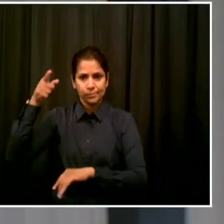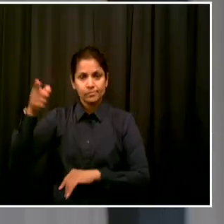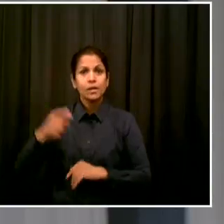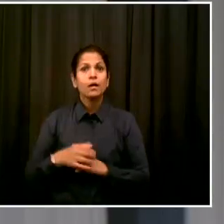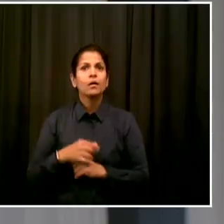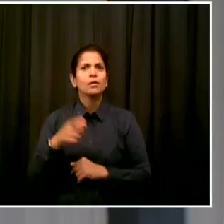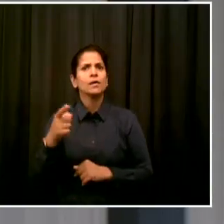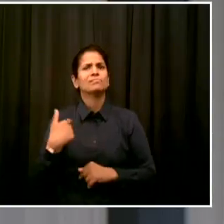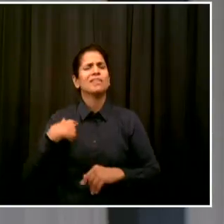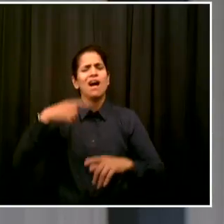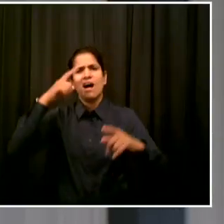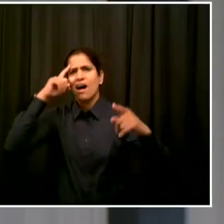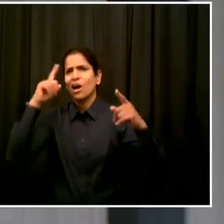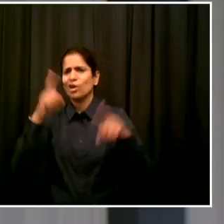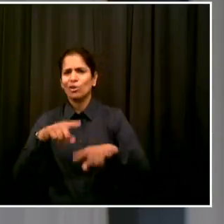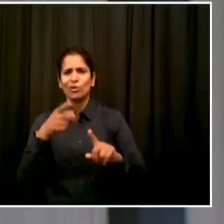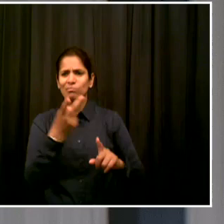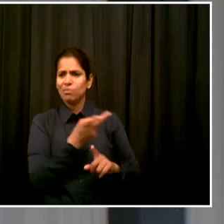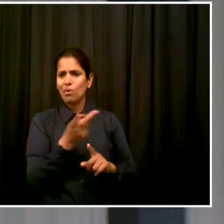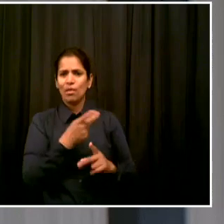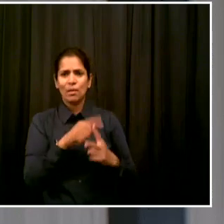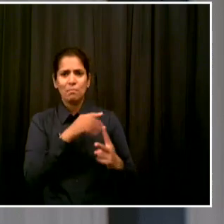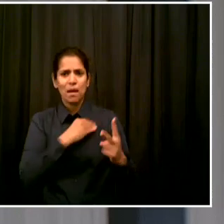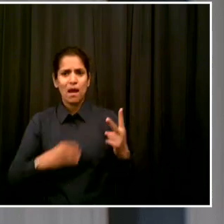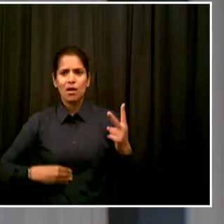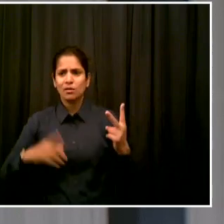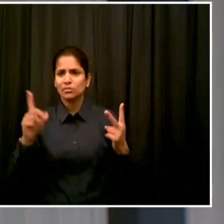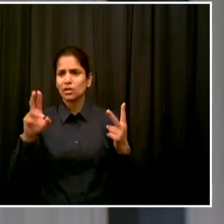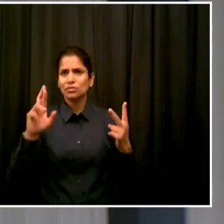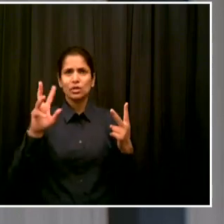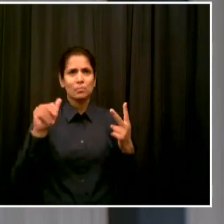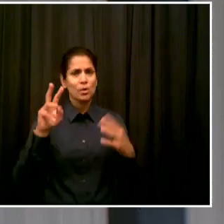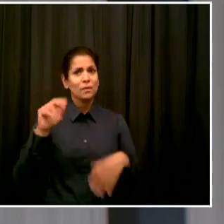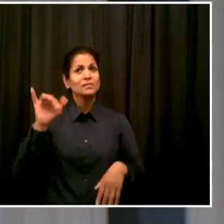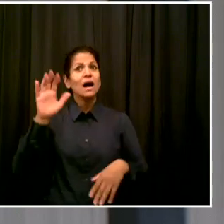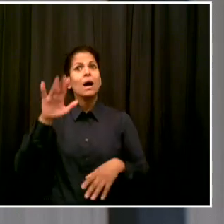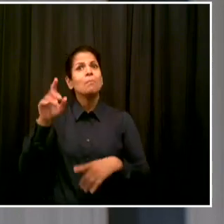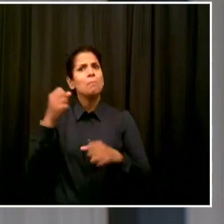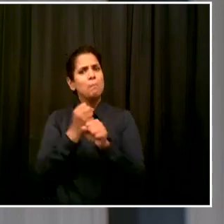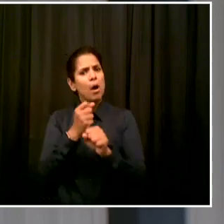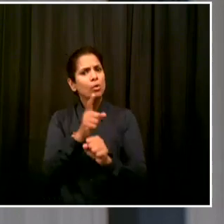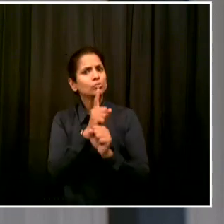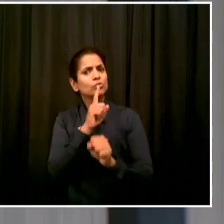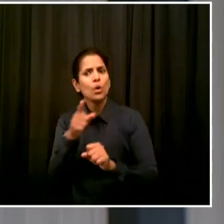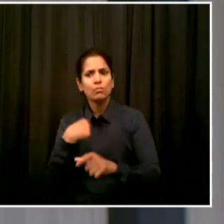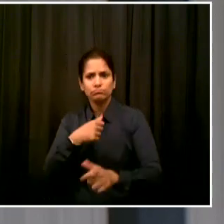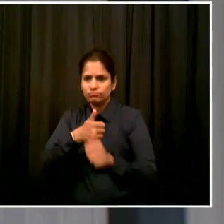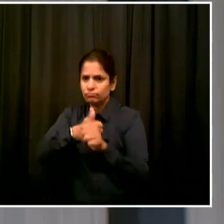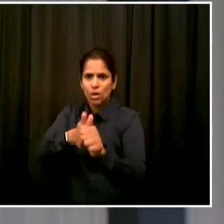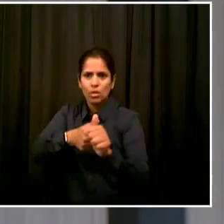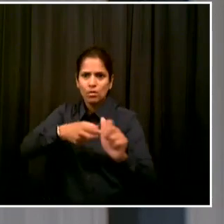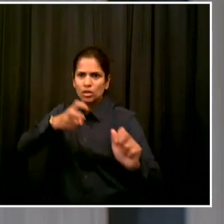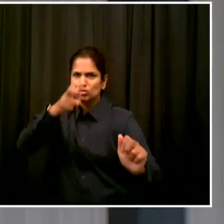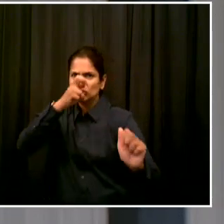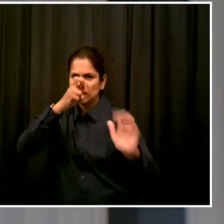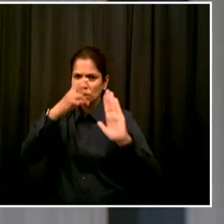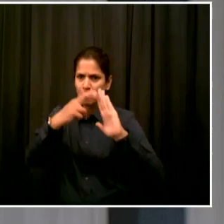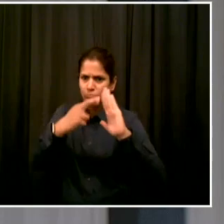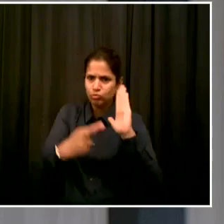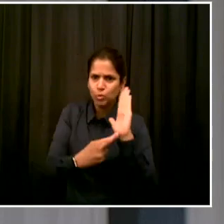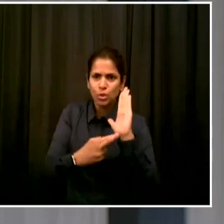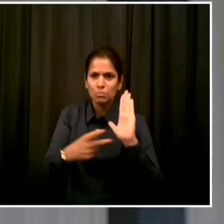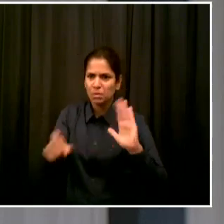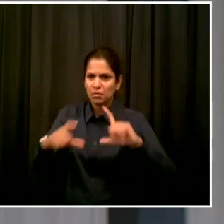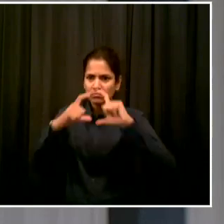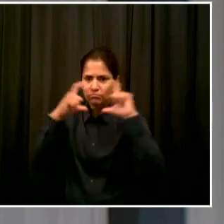want to make sure that we are following those strict guidelines of wearing face coverings, keeping separation, the 6 feet between individuals, which is why we've reduced